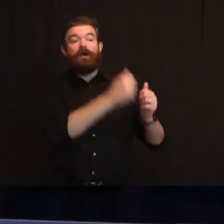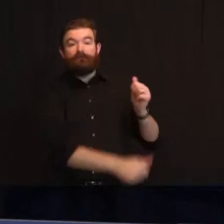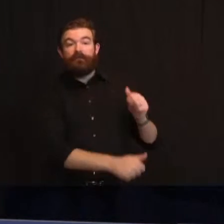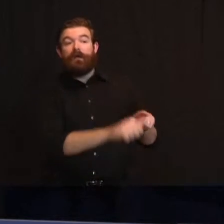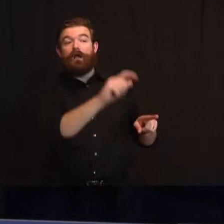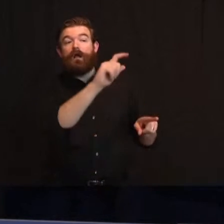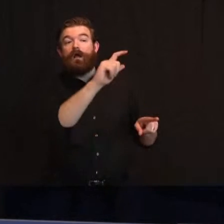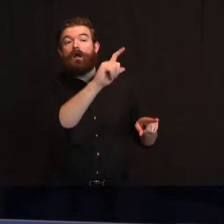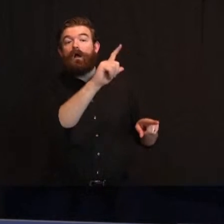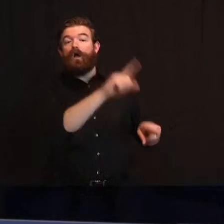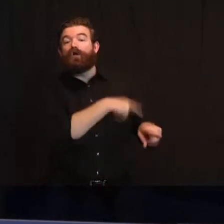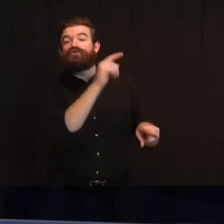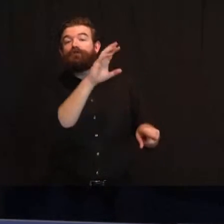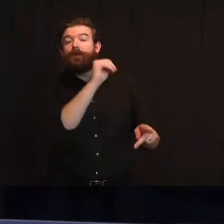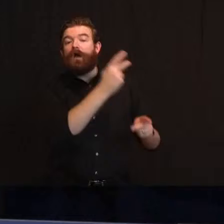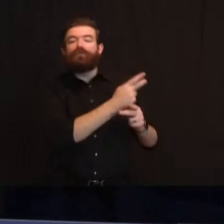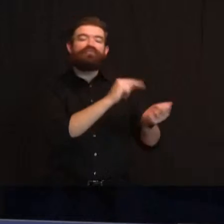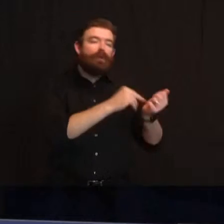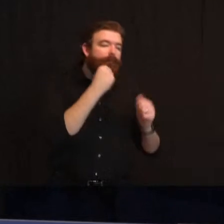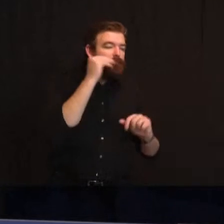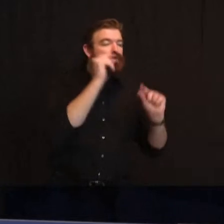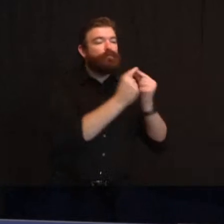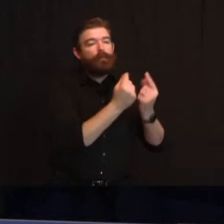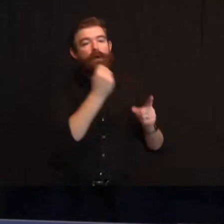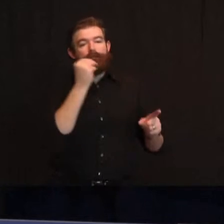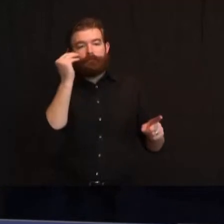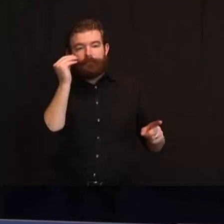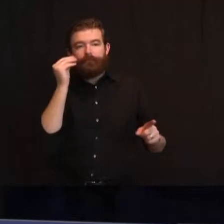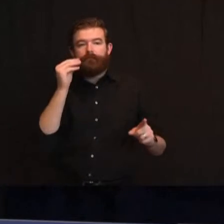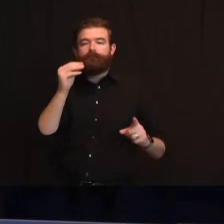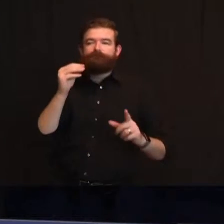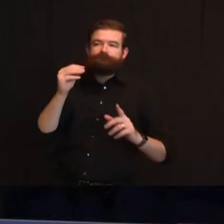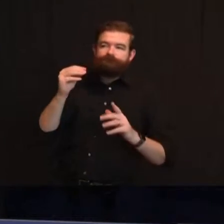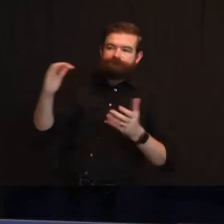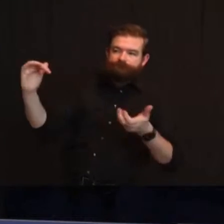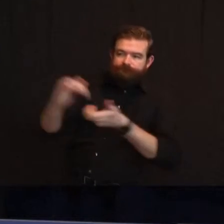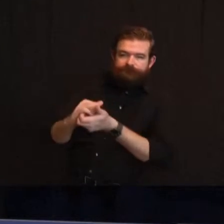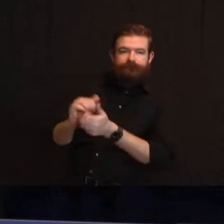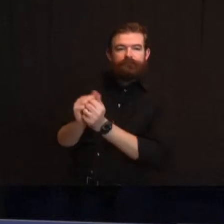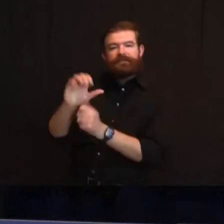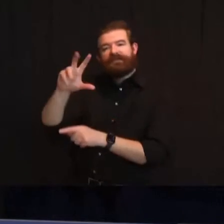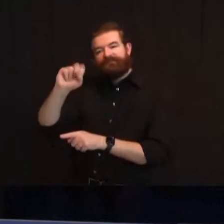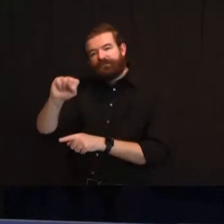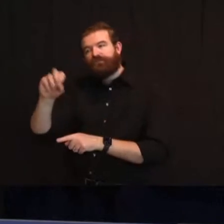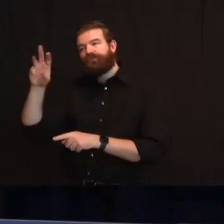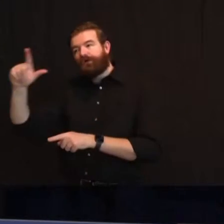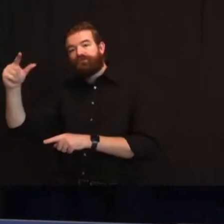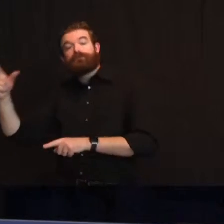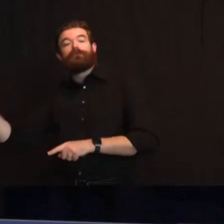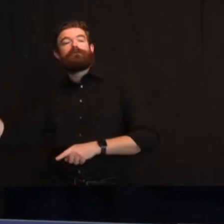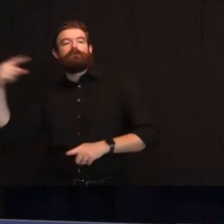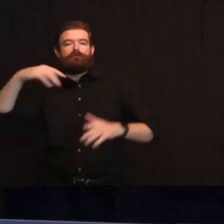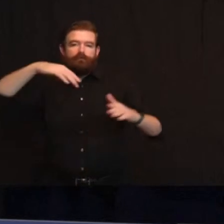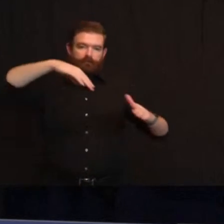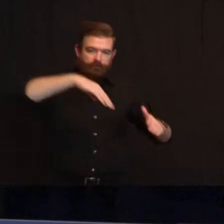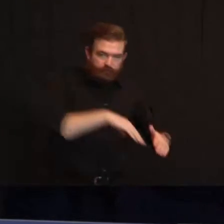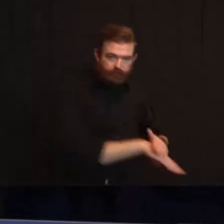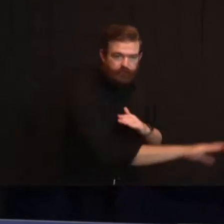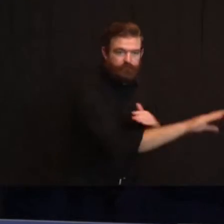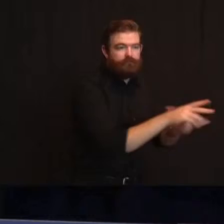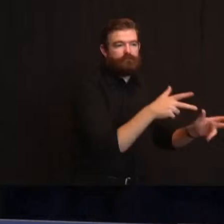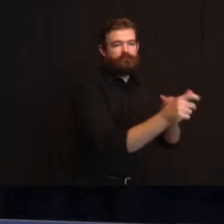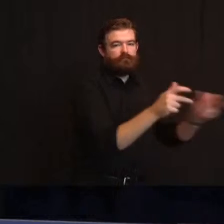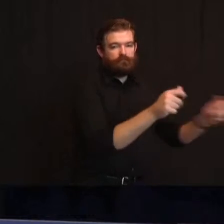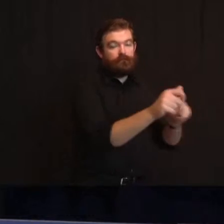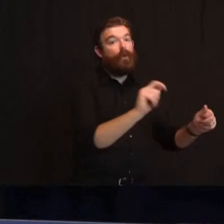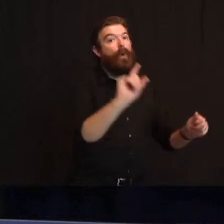facilities and vaccinate the residents that want to be vaccinated and also the employees.